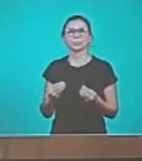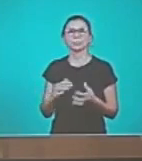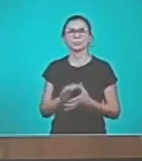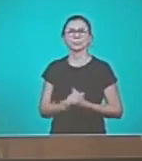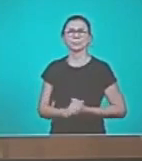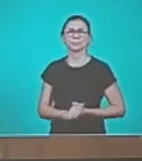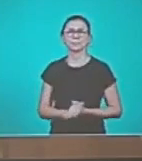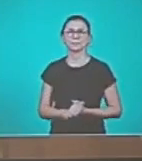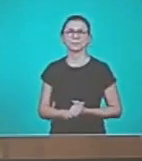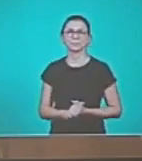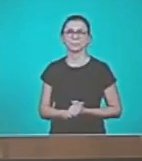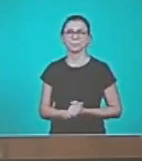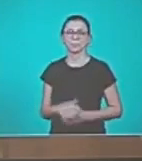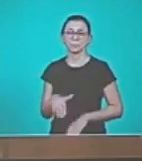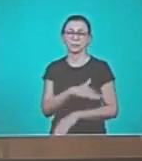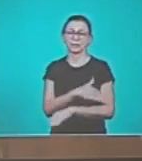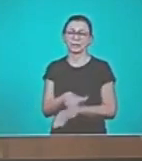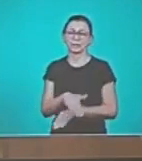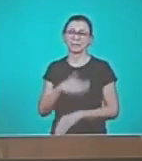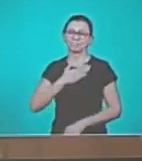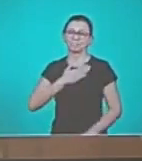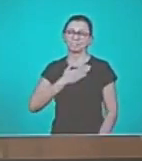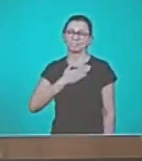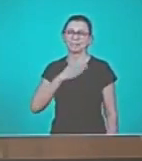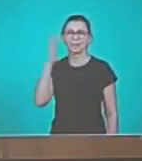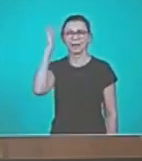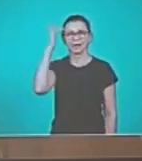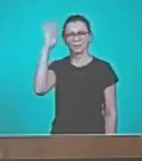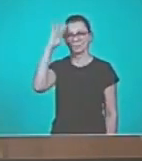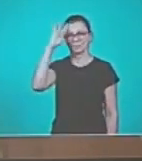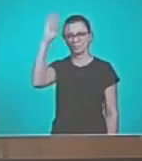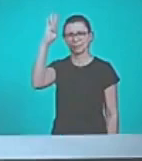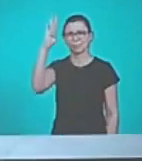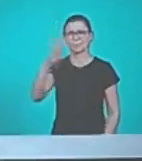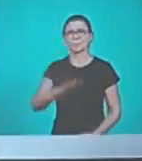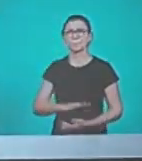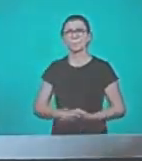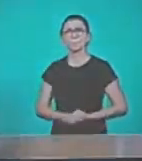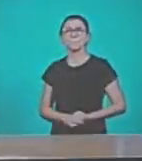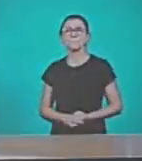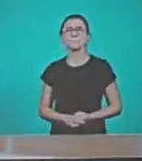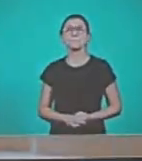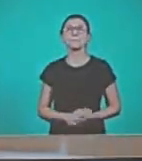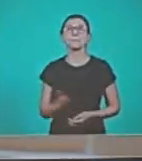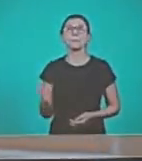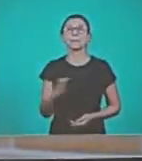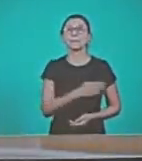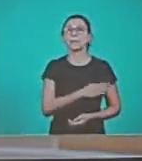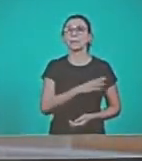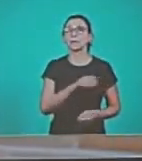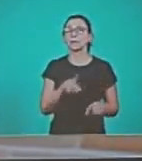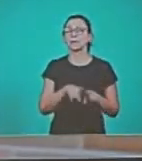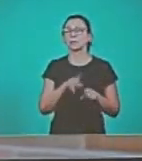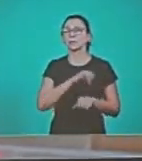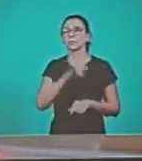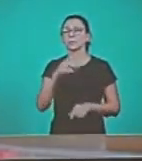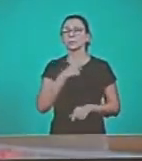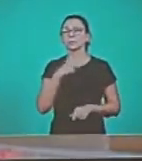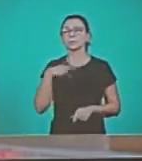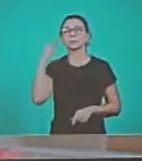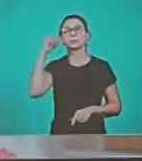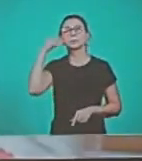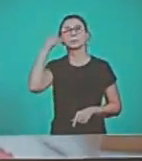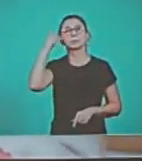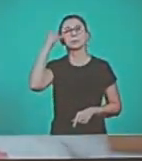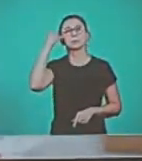the address for me, it is very important. And I also want to speak about Munich. I spoke with Pastor